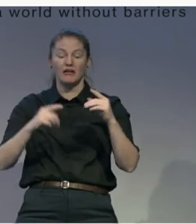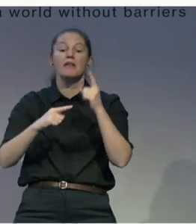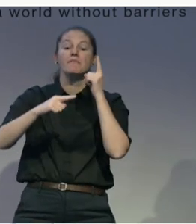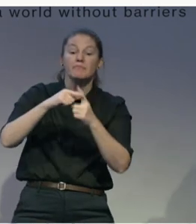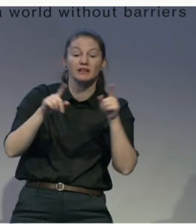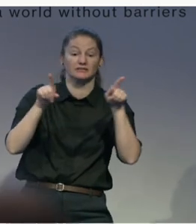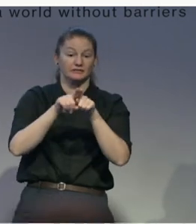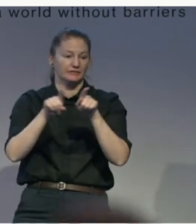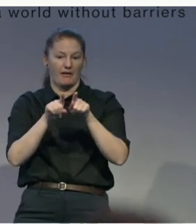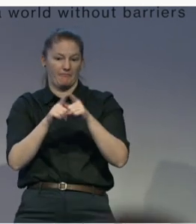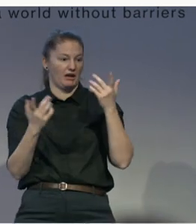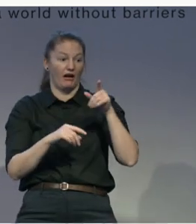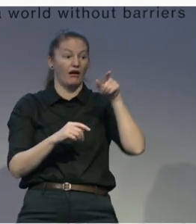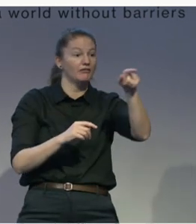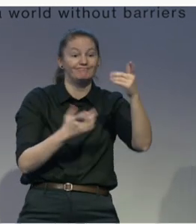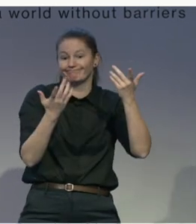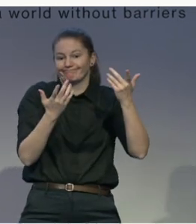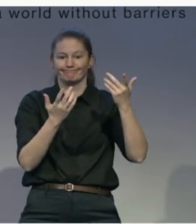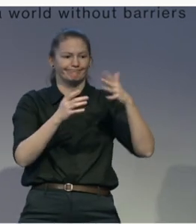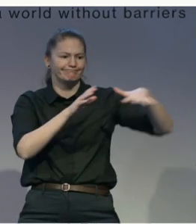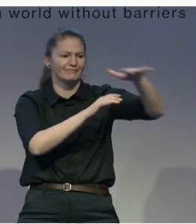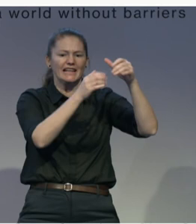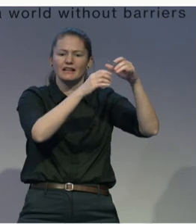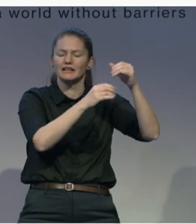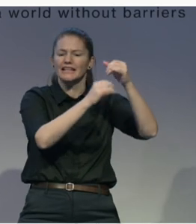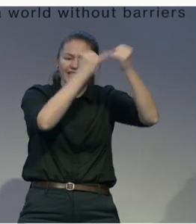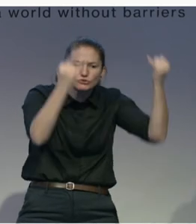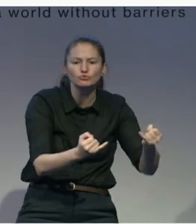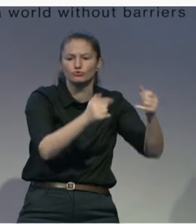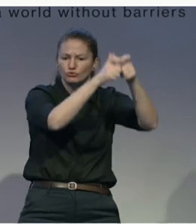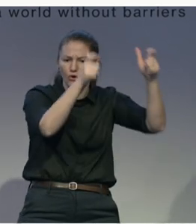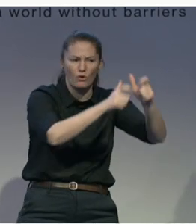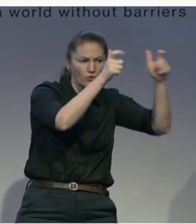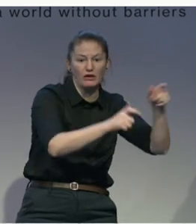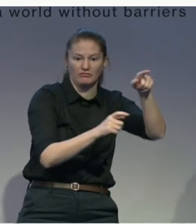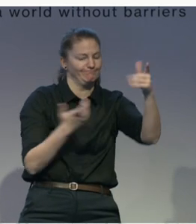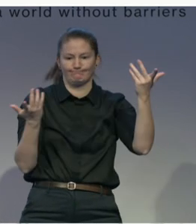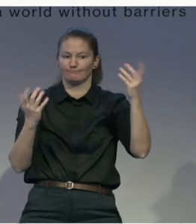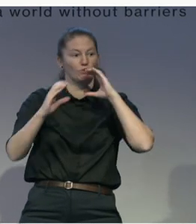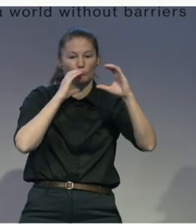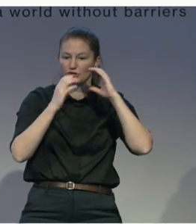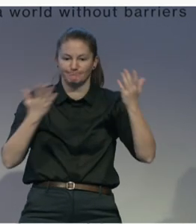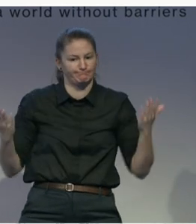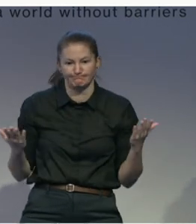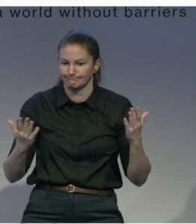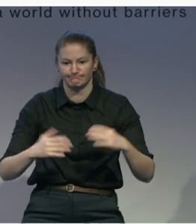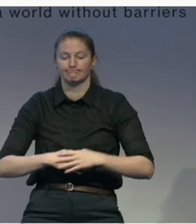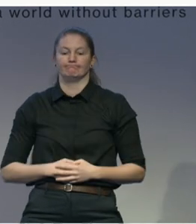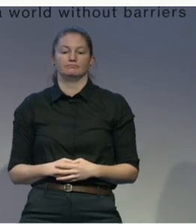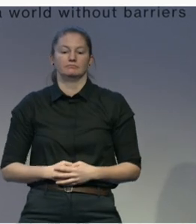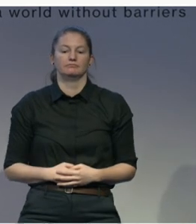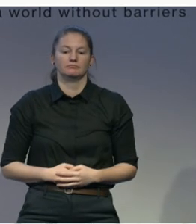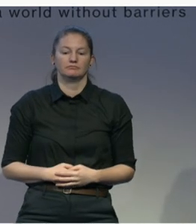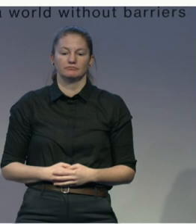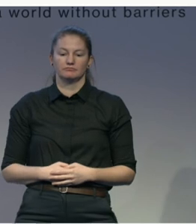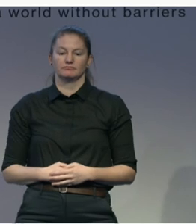We also see the problem that, because most of the participative activities take place on a village level.